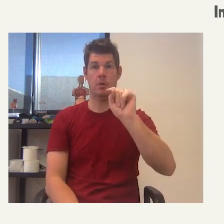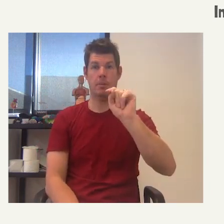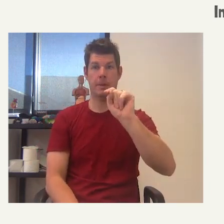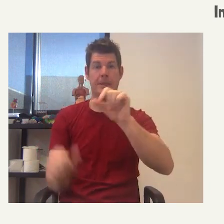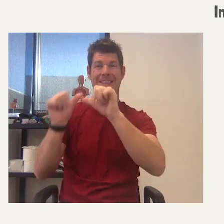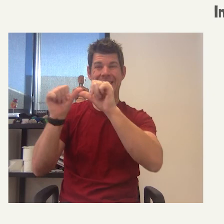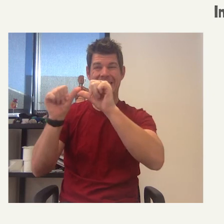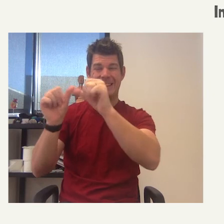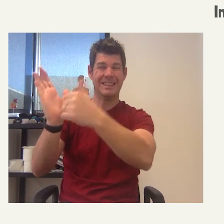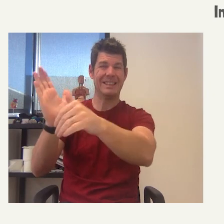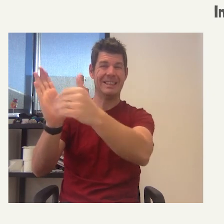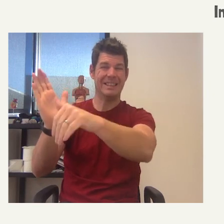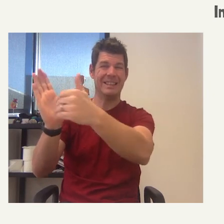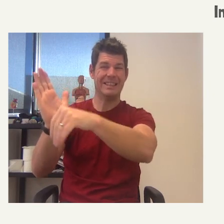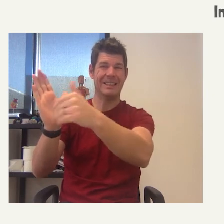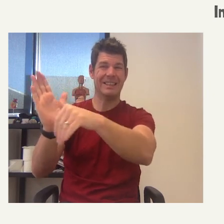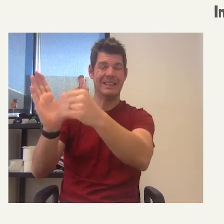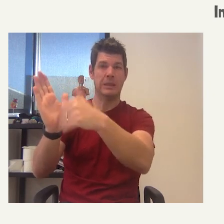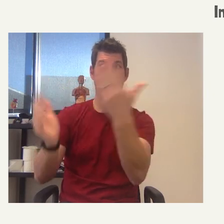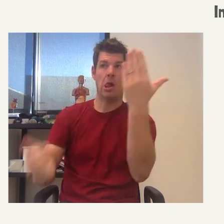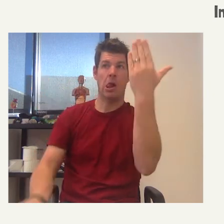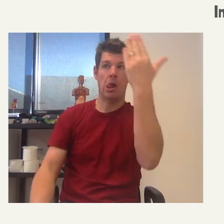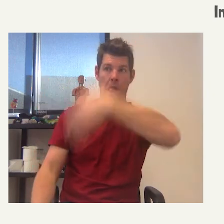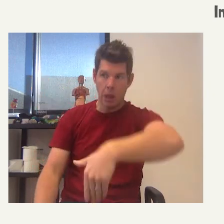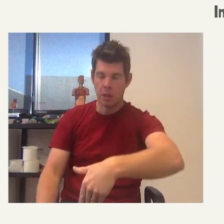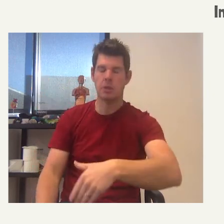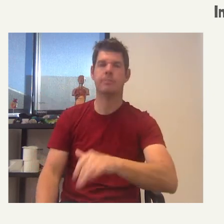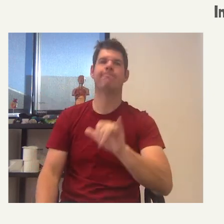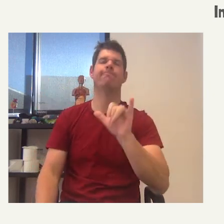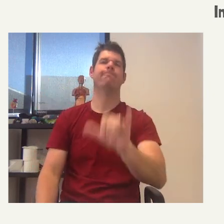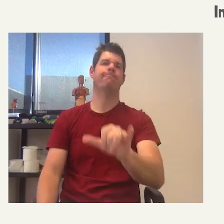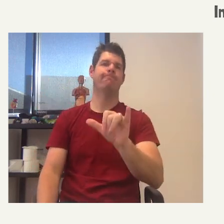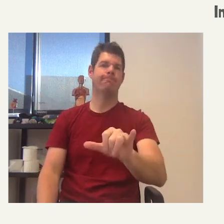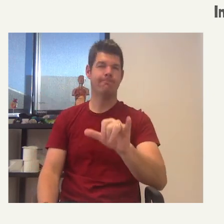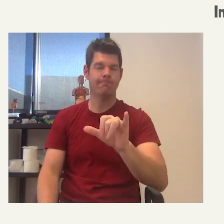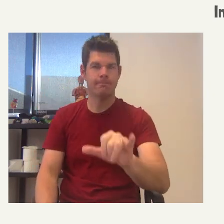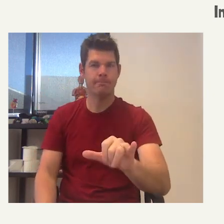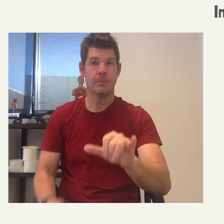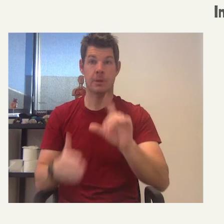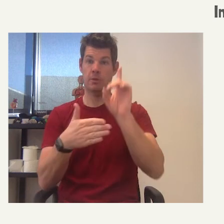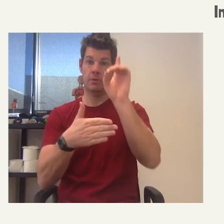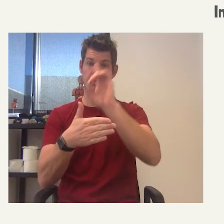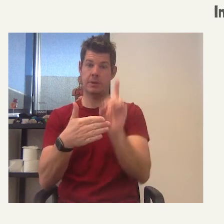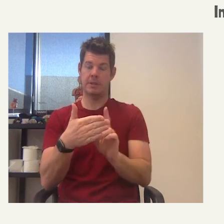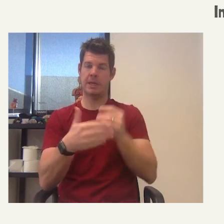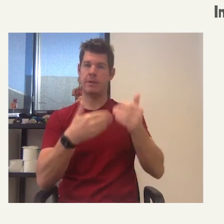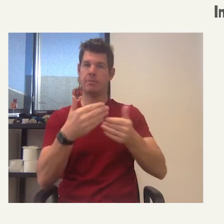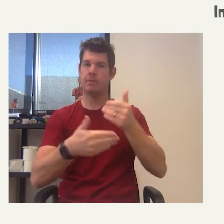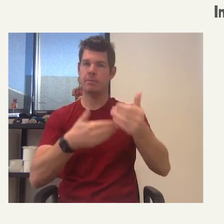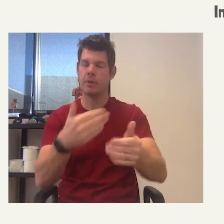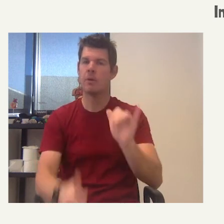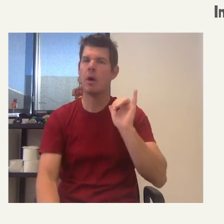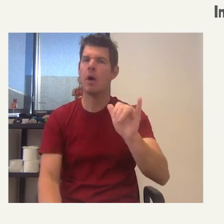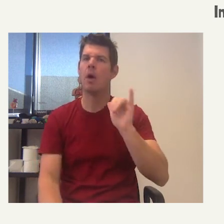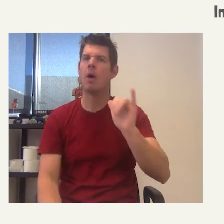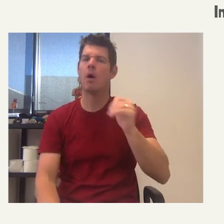it continues through. So in the design process, that would be like, maybe we just went through our